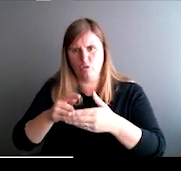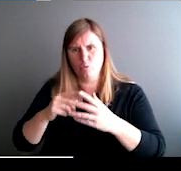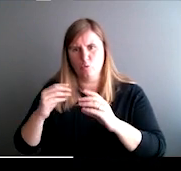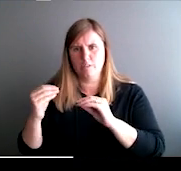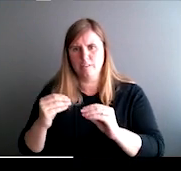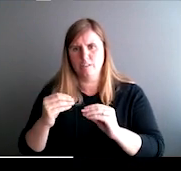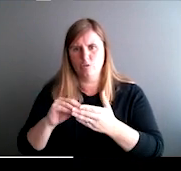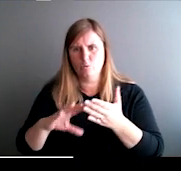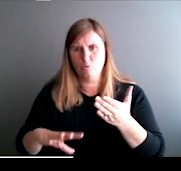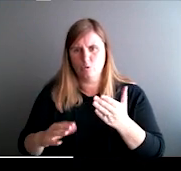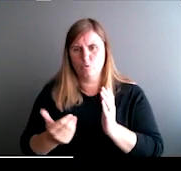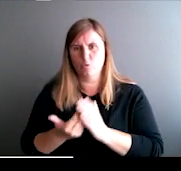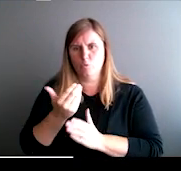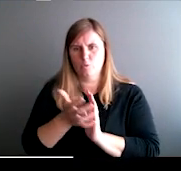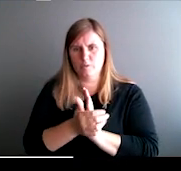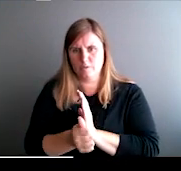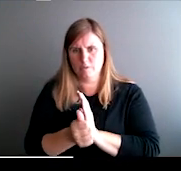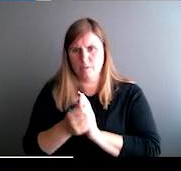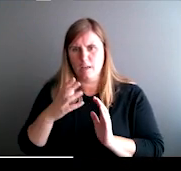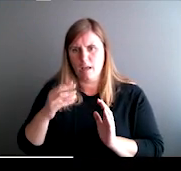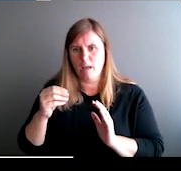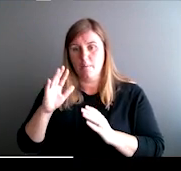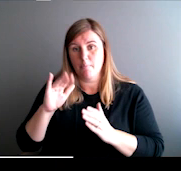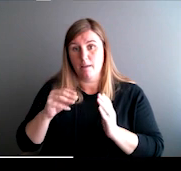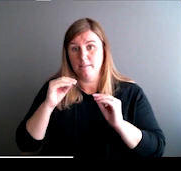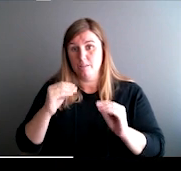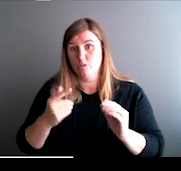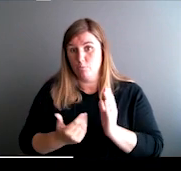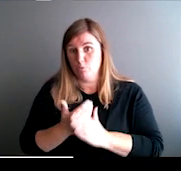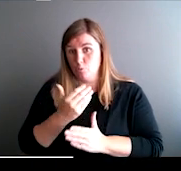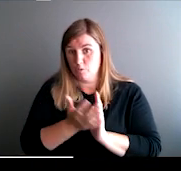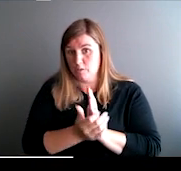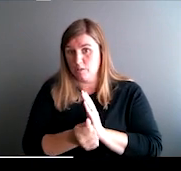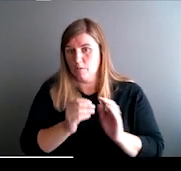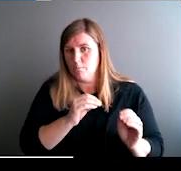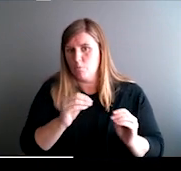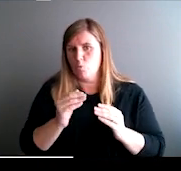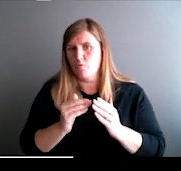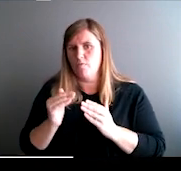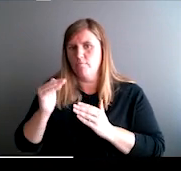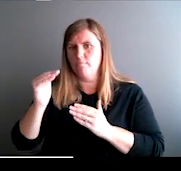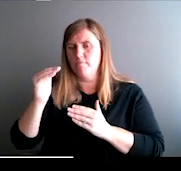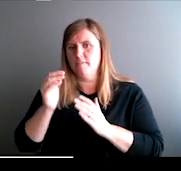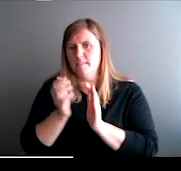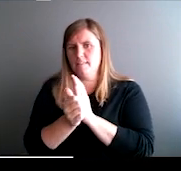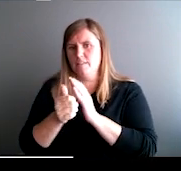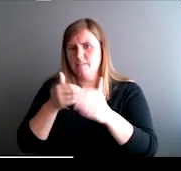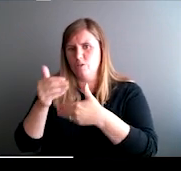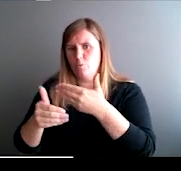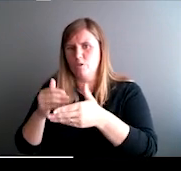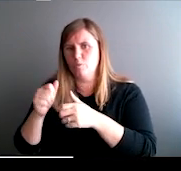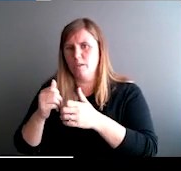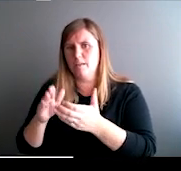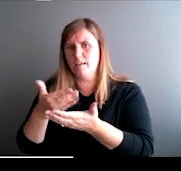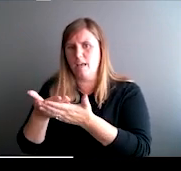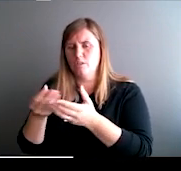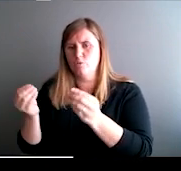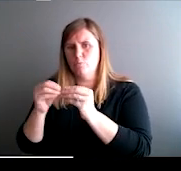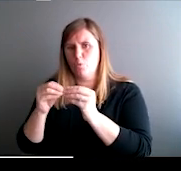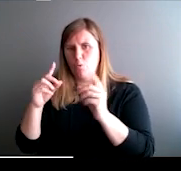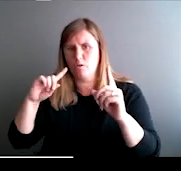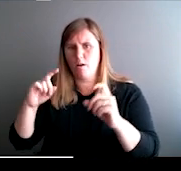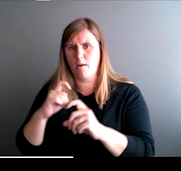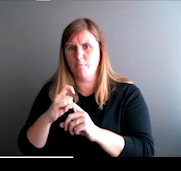teach students new skills, and by teaching them new skills, move up that skills sequence so that you can get to more